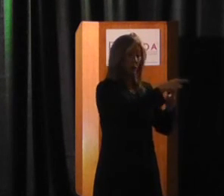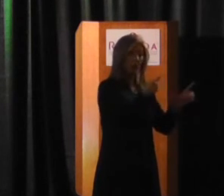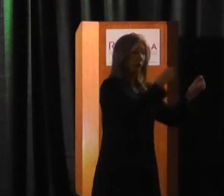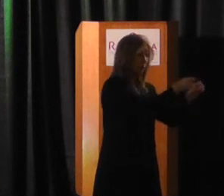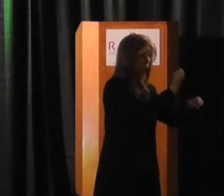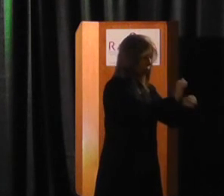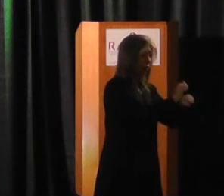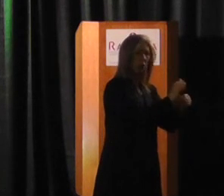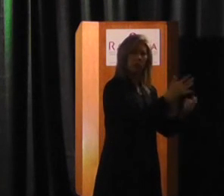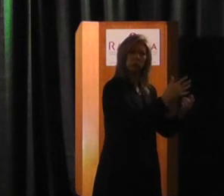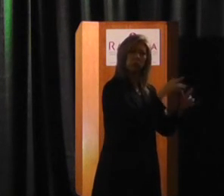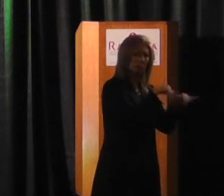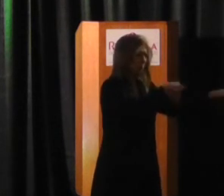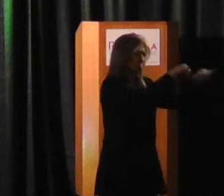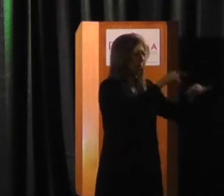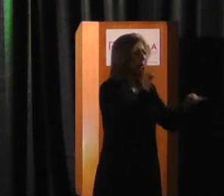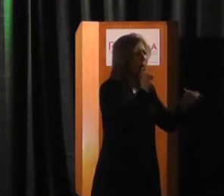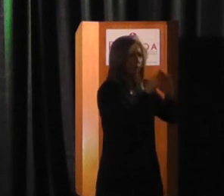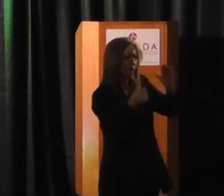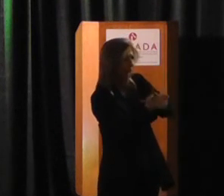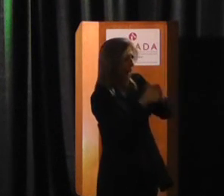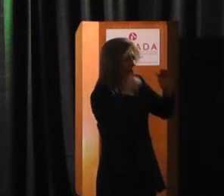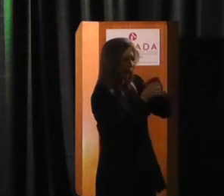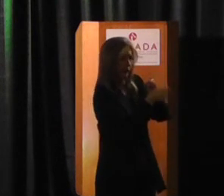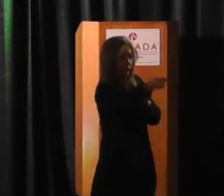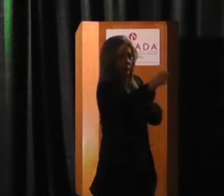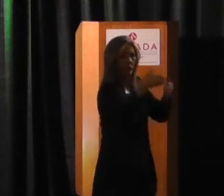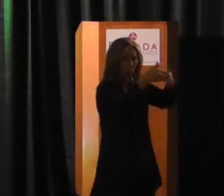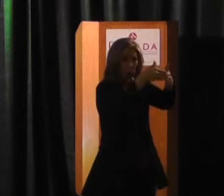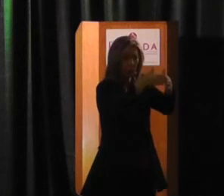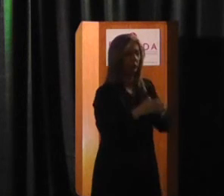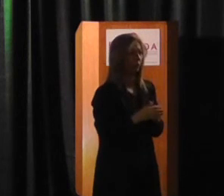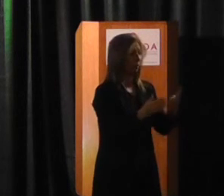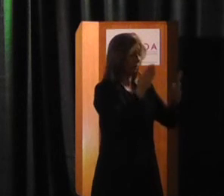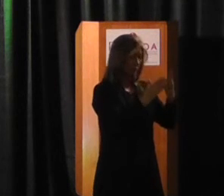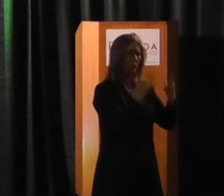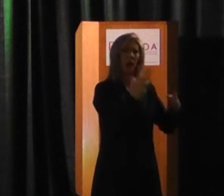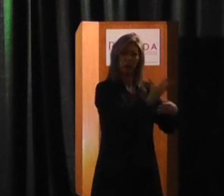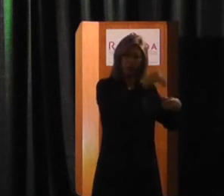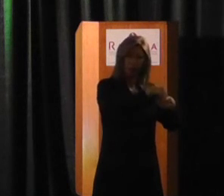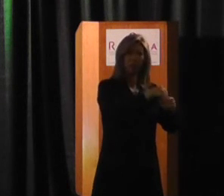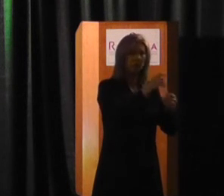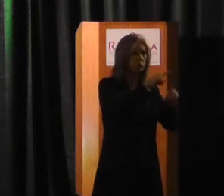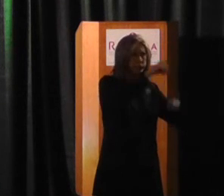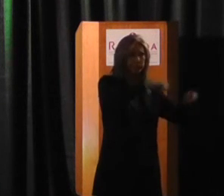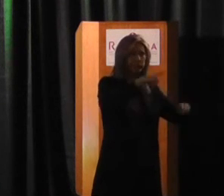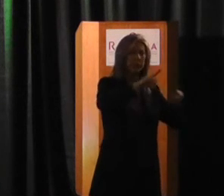so no enclaves. And the employee must be involved in all corporate culture, such as Christmas parties or TGIF after work